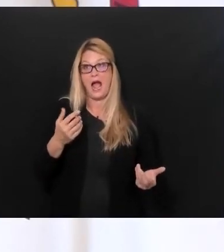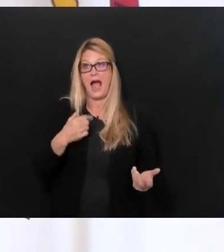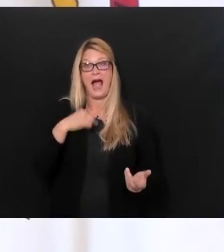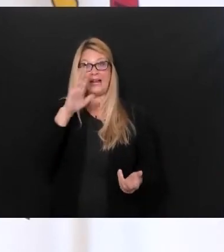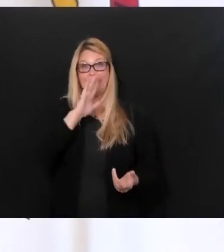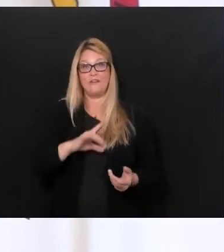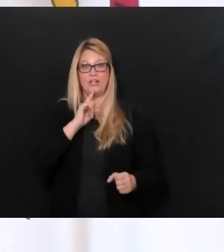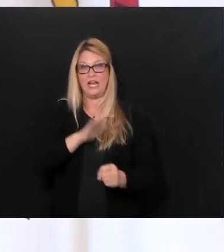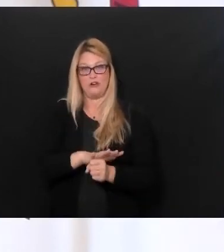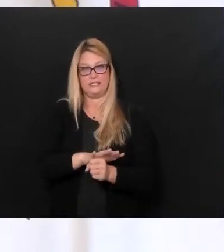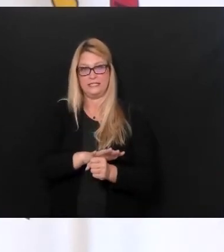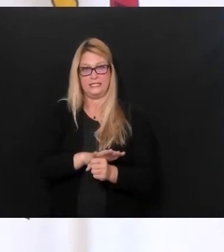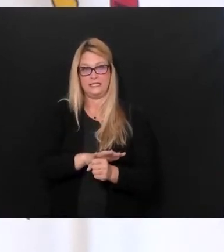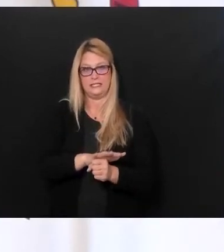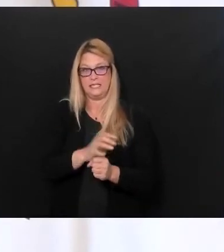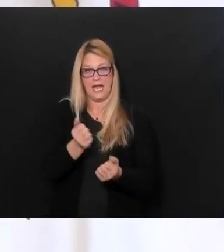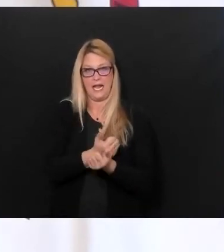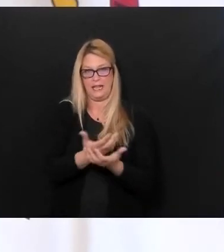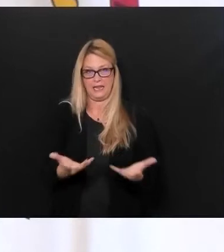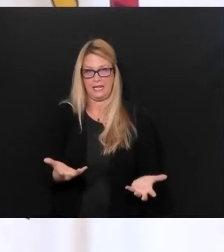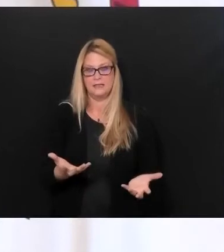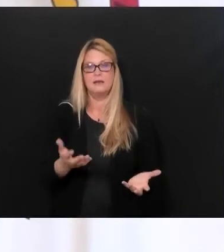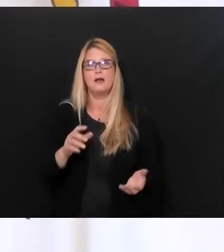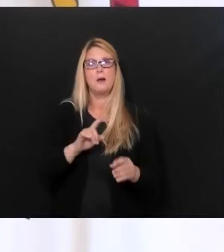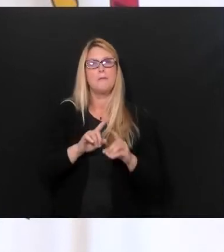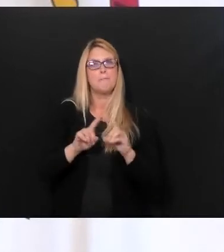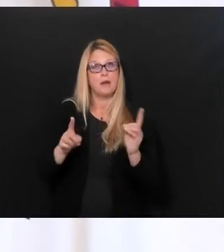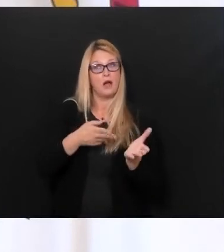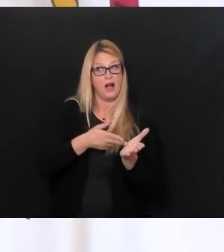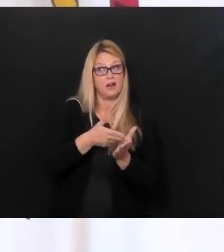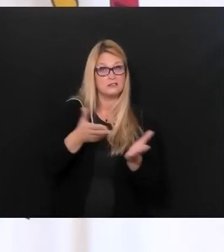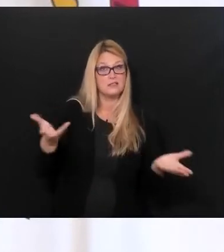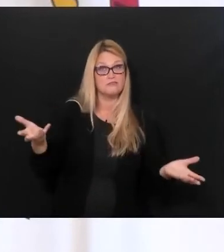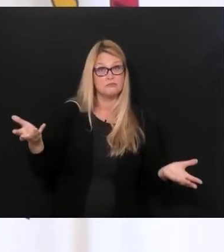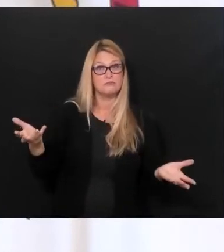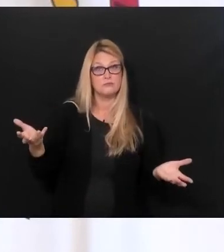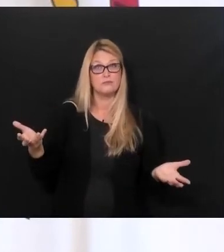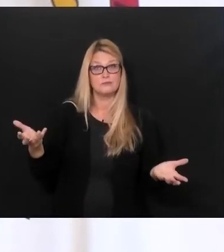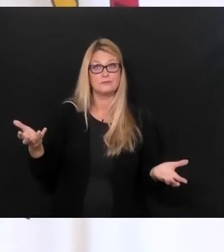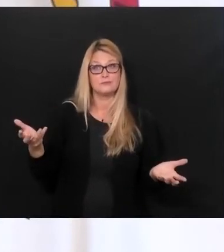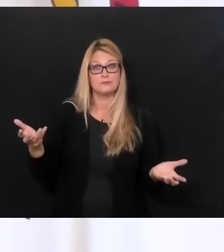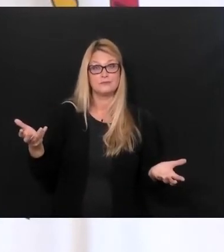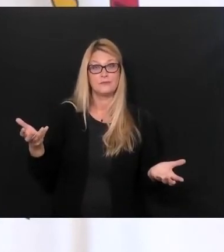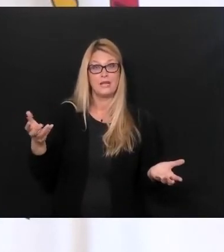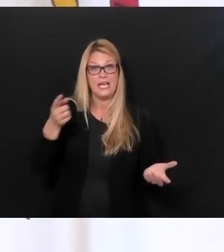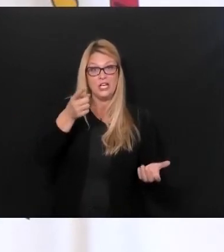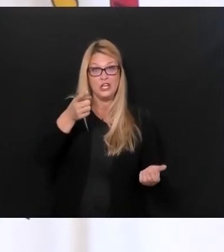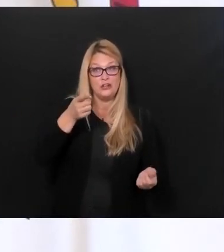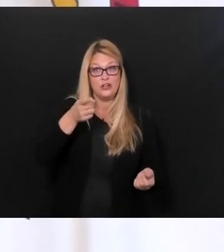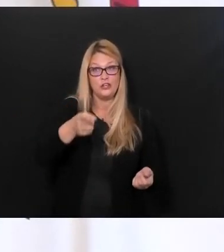you that's going to be that day. But in all honesty, you know, if you